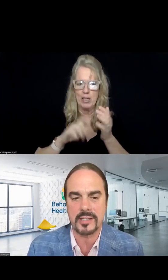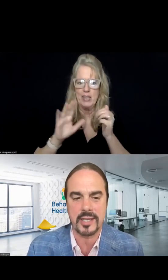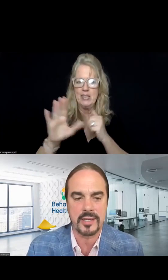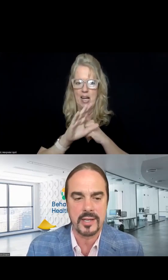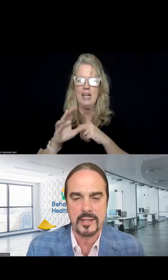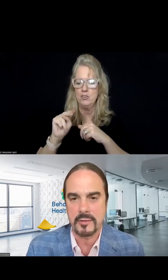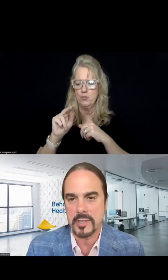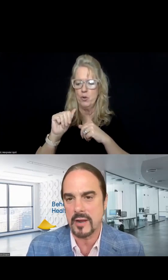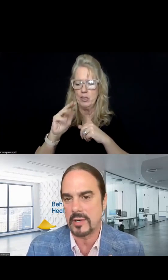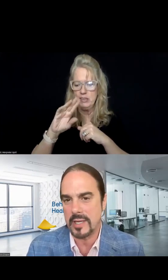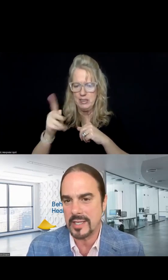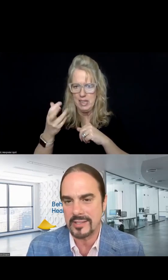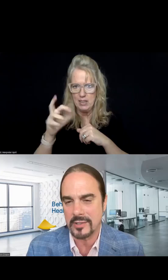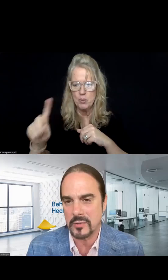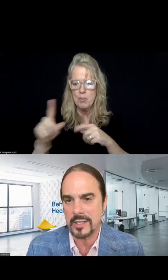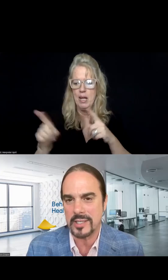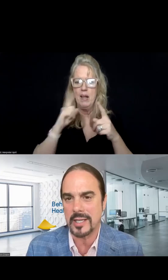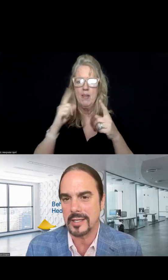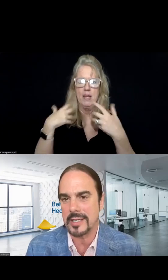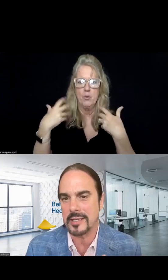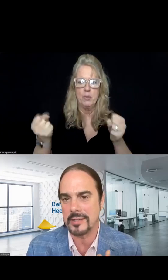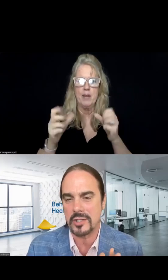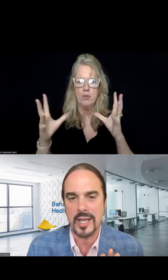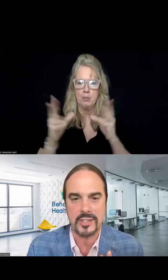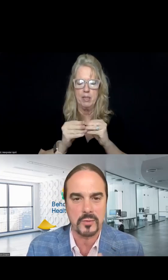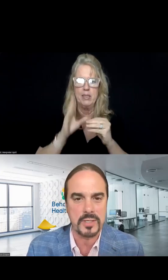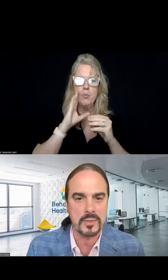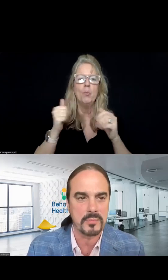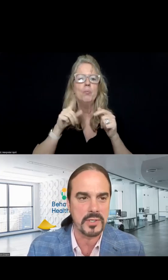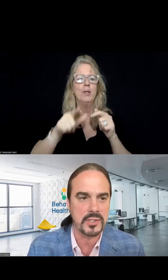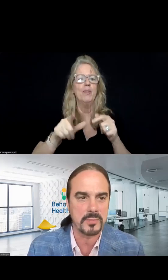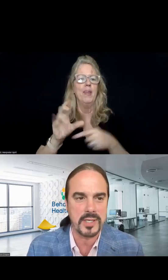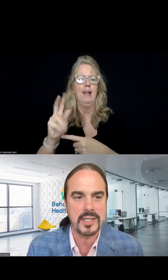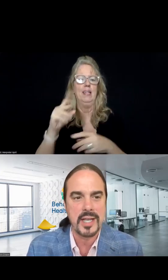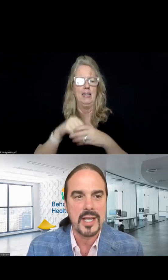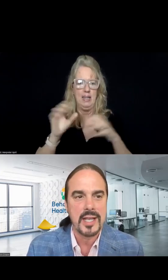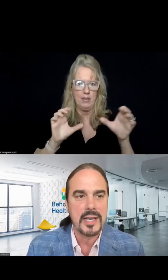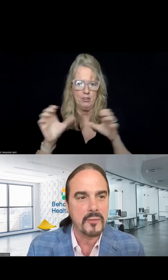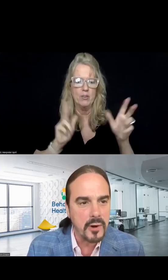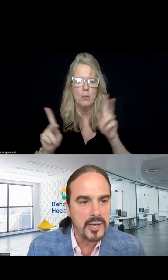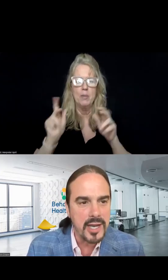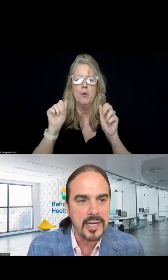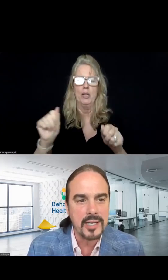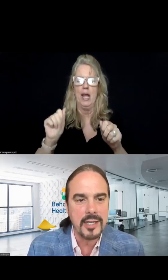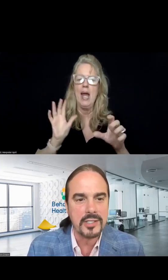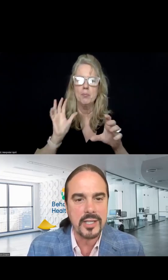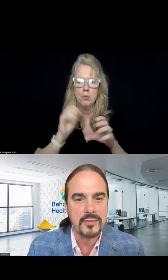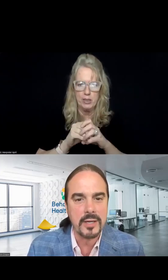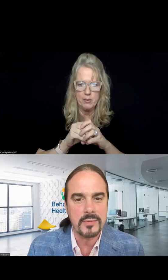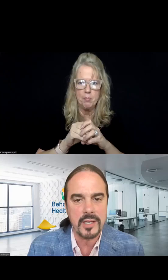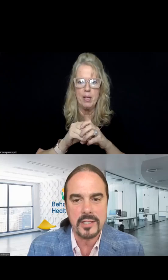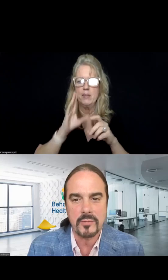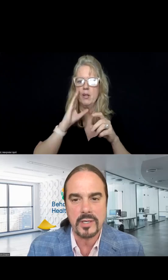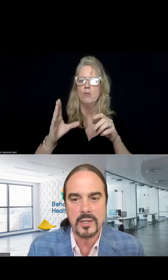let's get that recovery meeting. That sounds great. Let's get that link in the chat so people can participate. Now for our 988